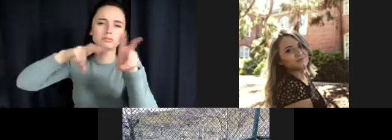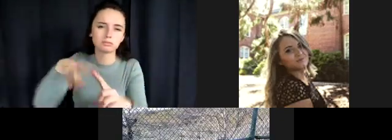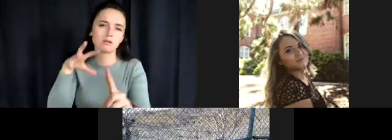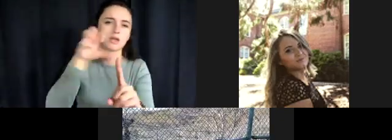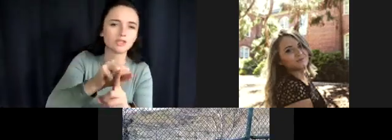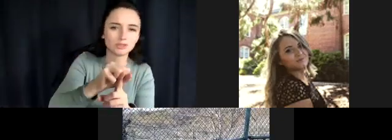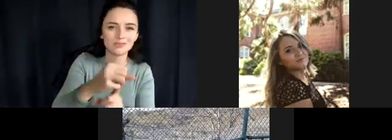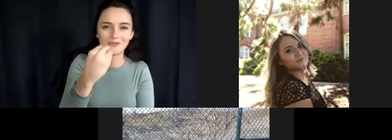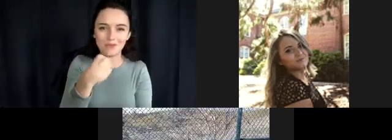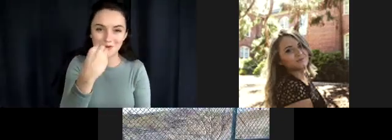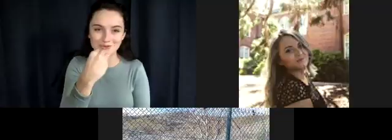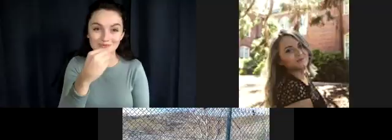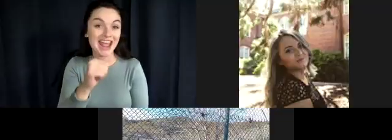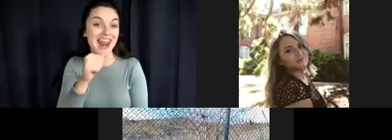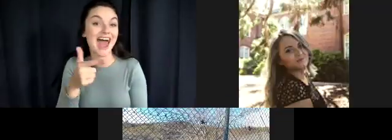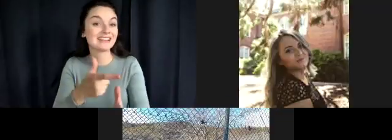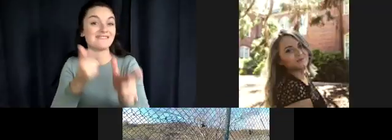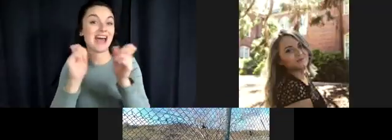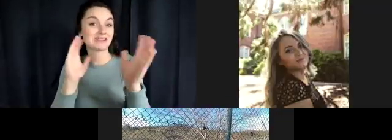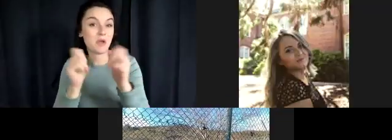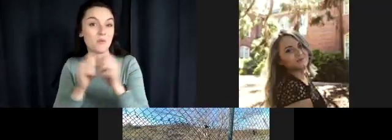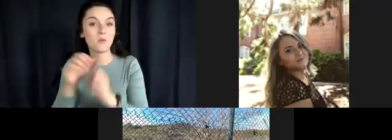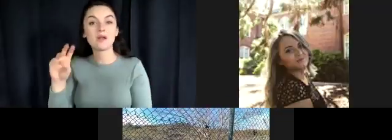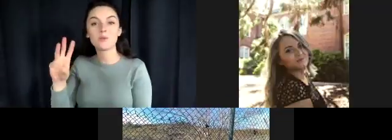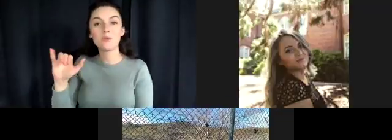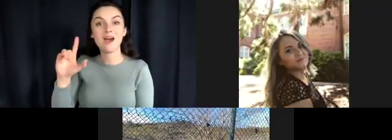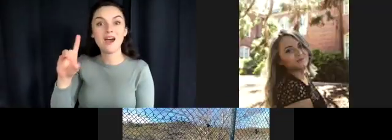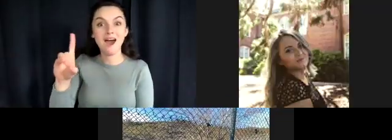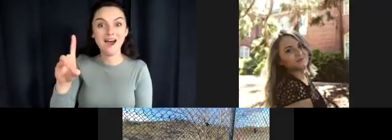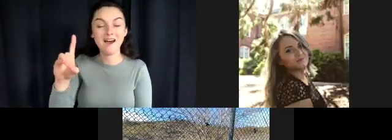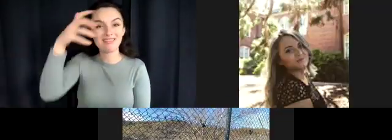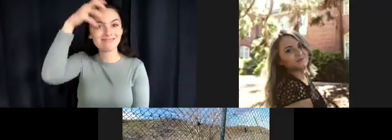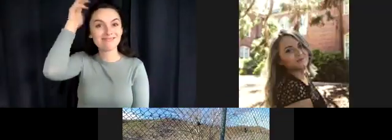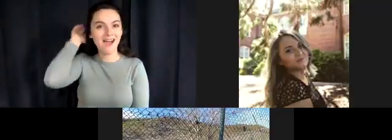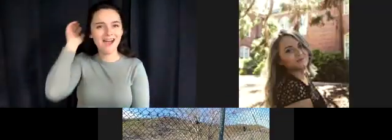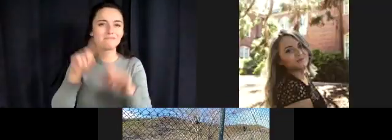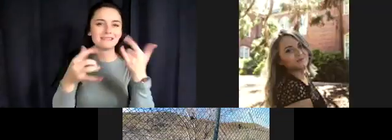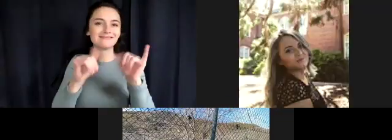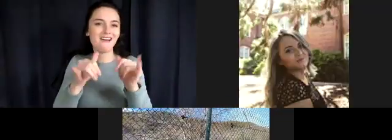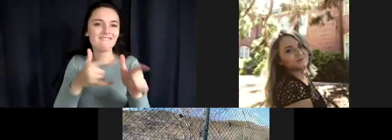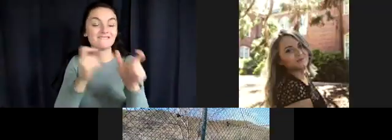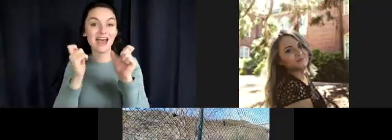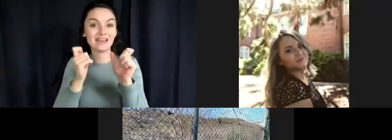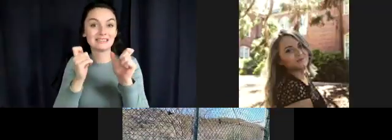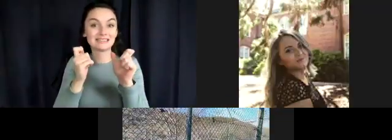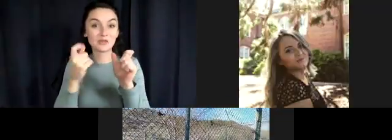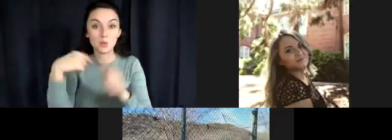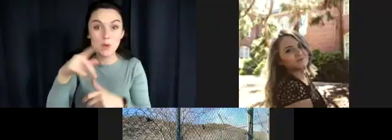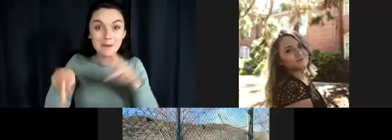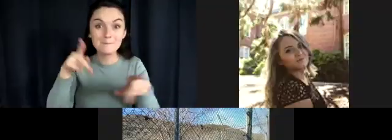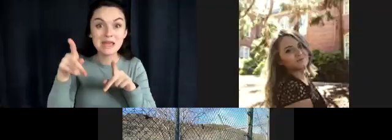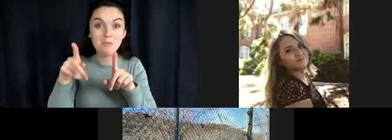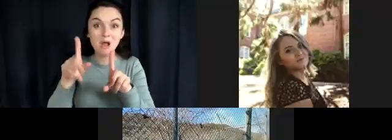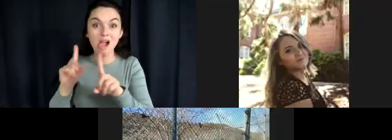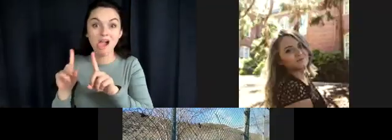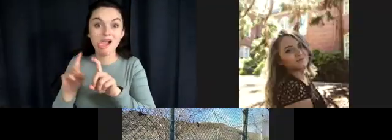lions, but still pretty fast. You definitely couldn't outrun them. We got another guest coming in. So this is Enzy.